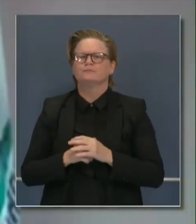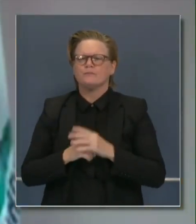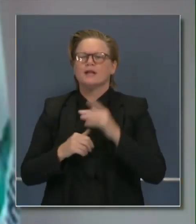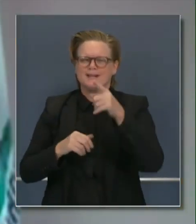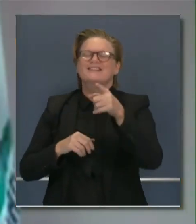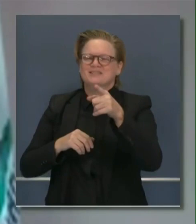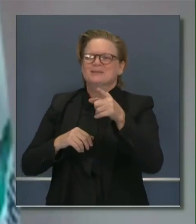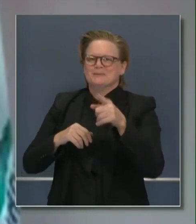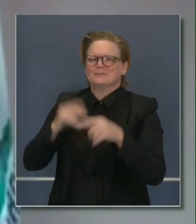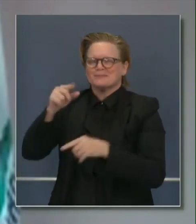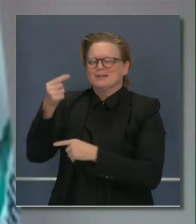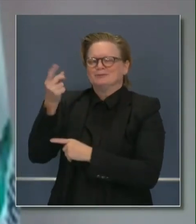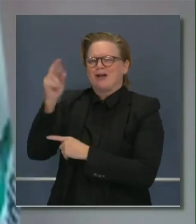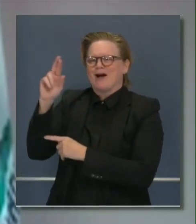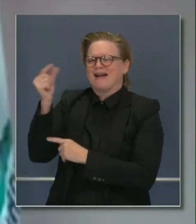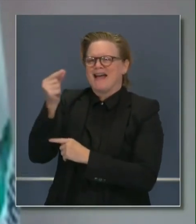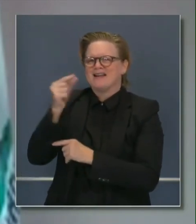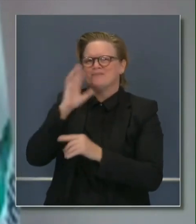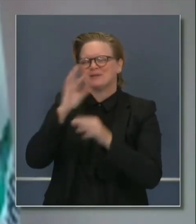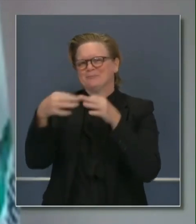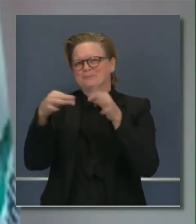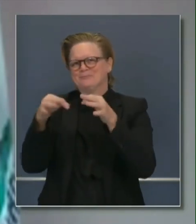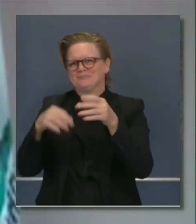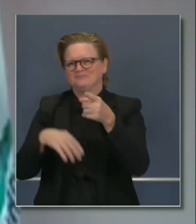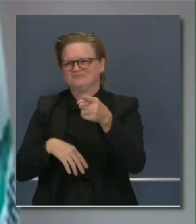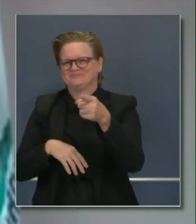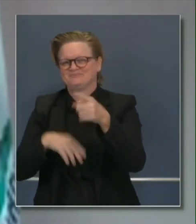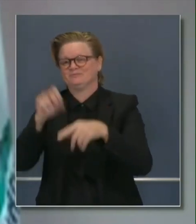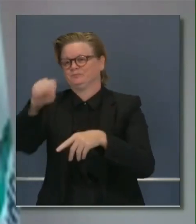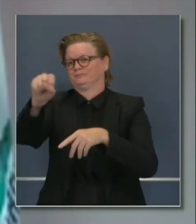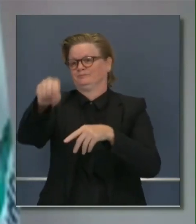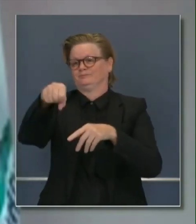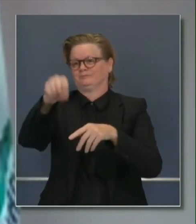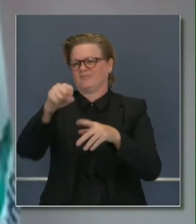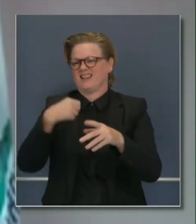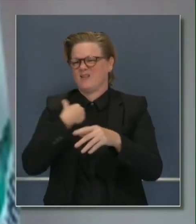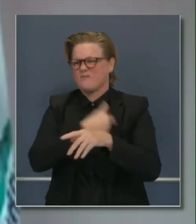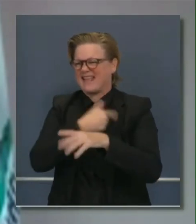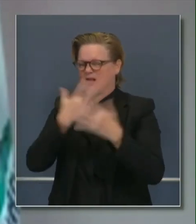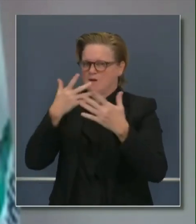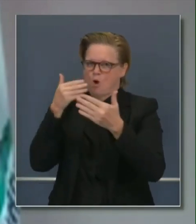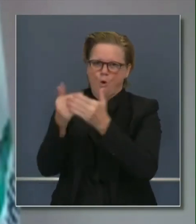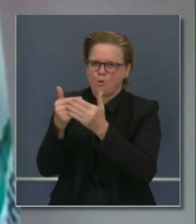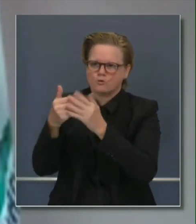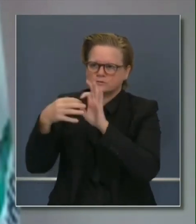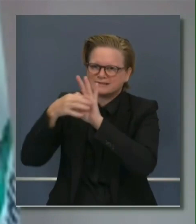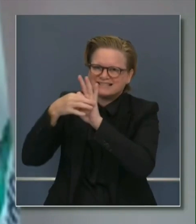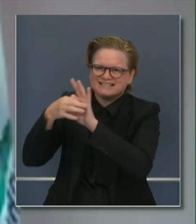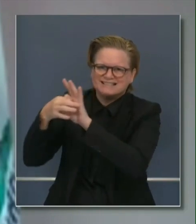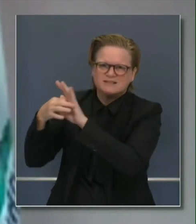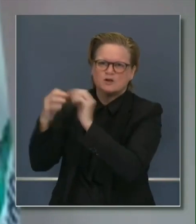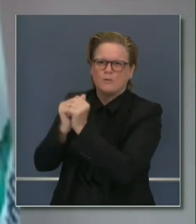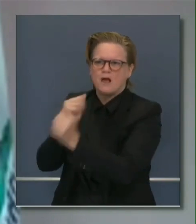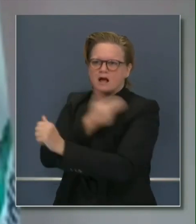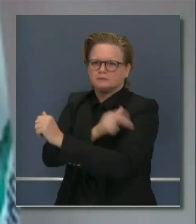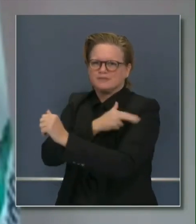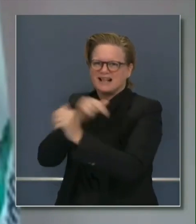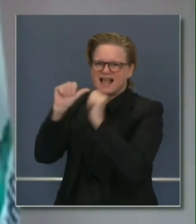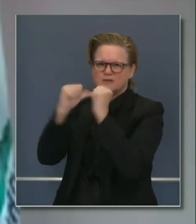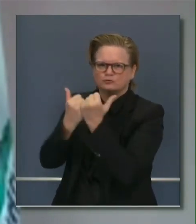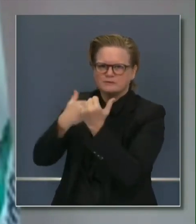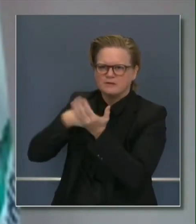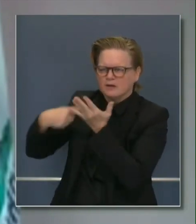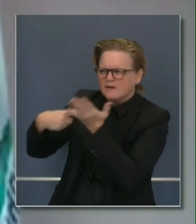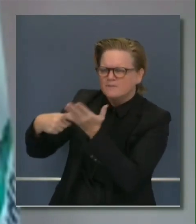thanks. So look, we've been working very closely with the California Hospital Association on exactly this, making